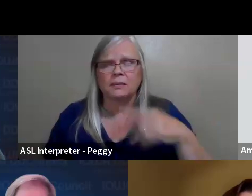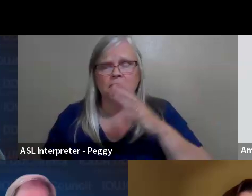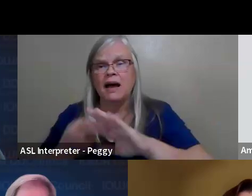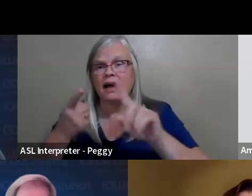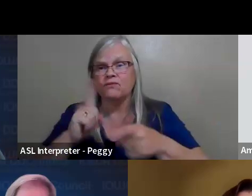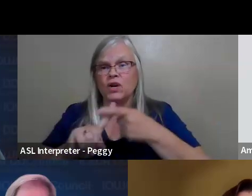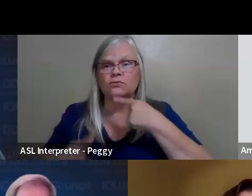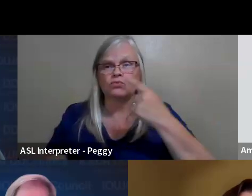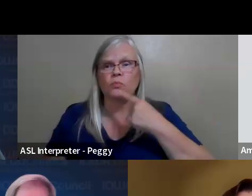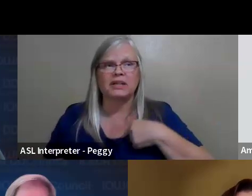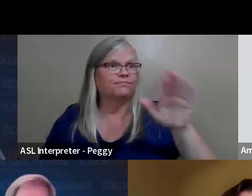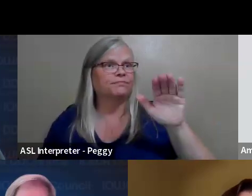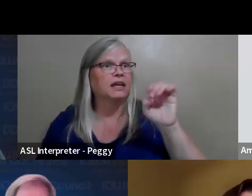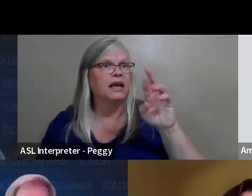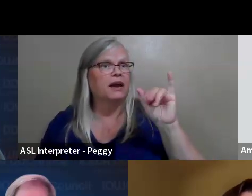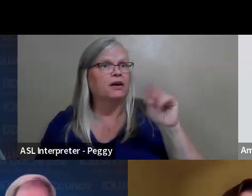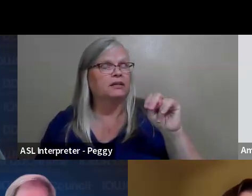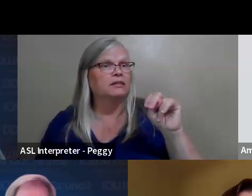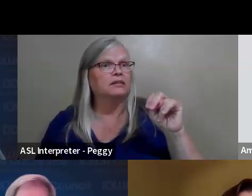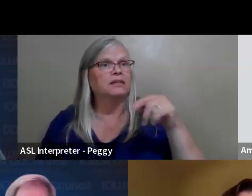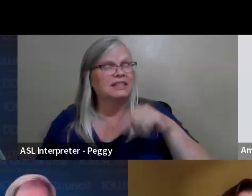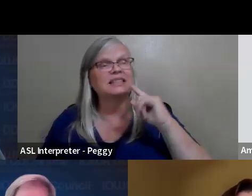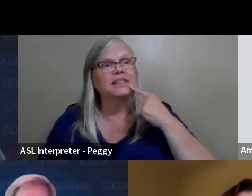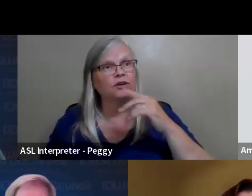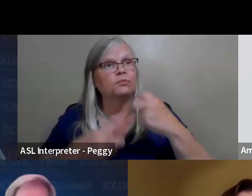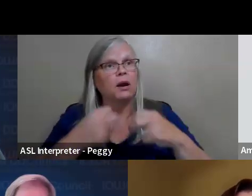problem, but we're not dealing with serious people.